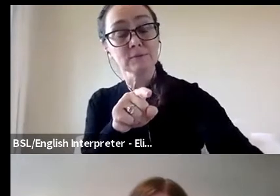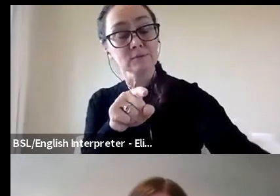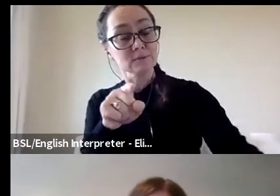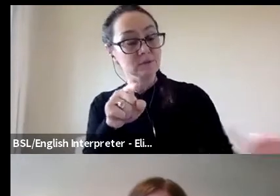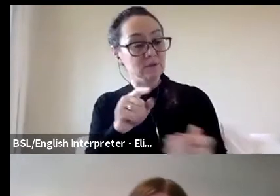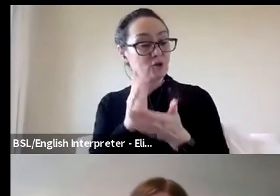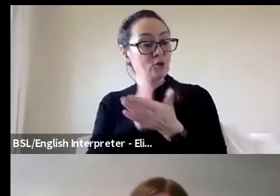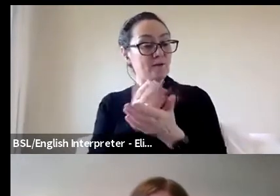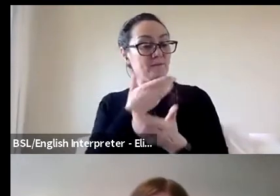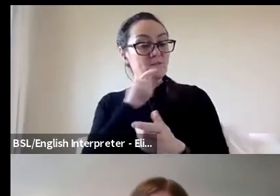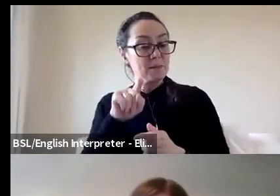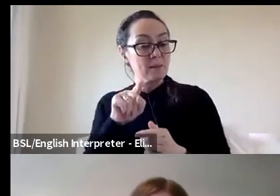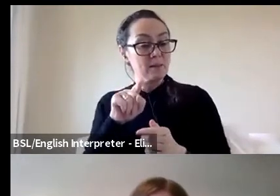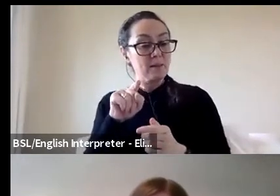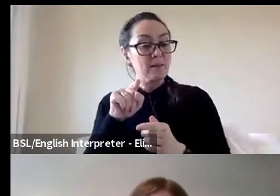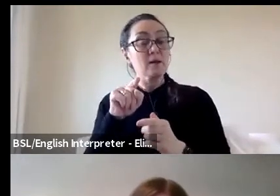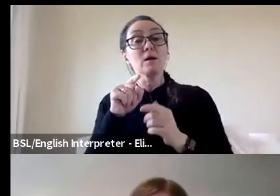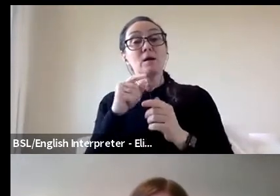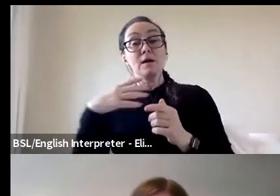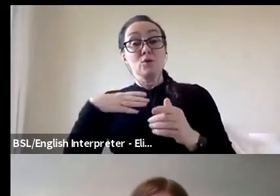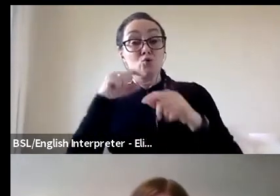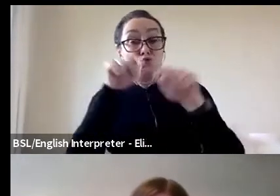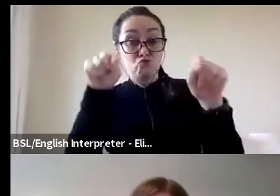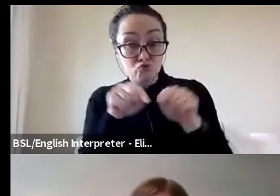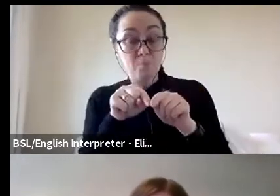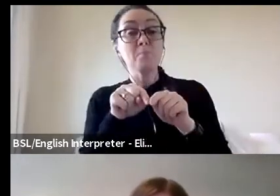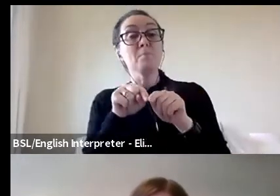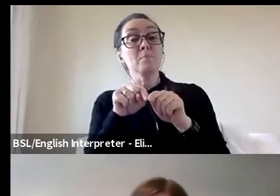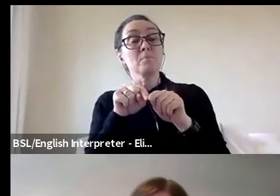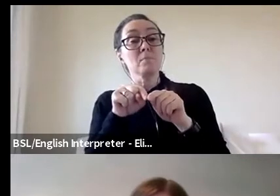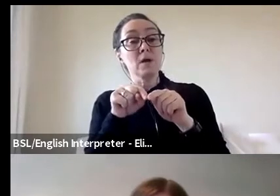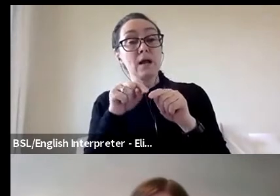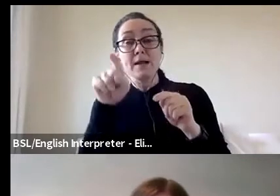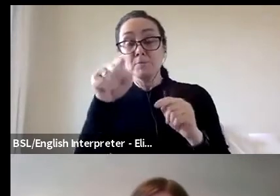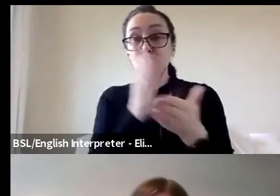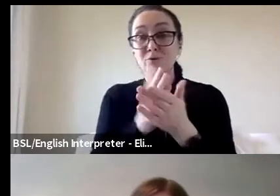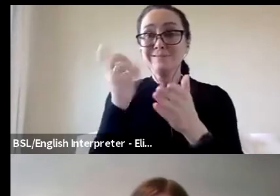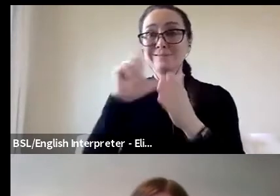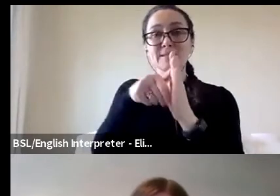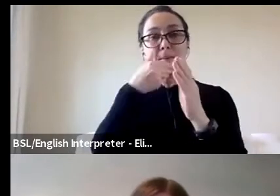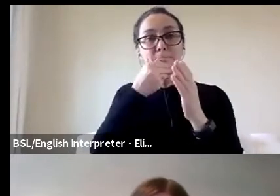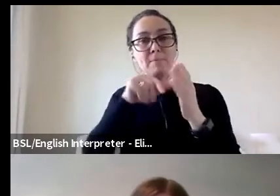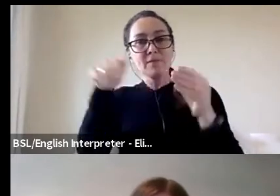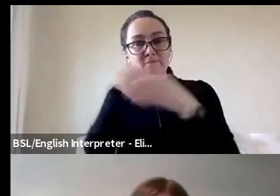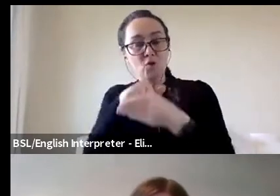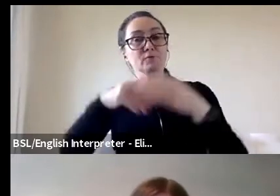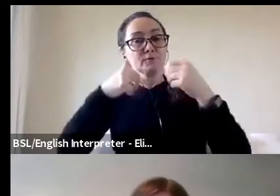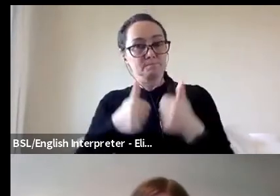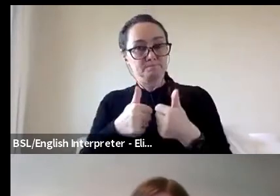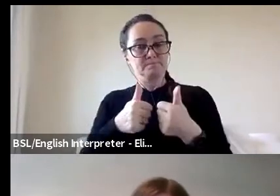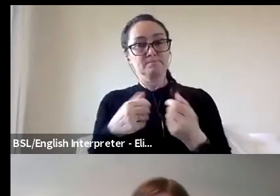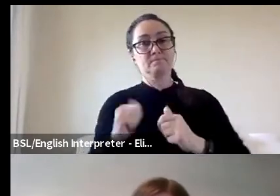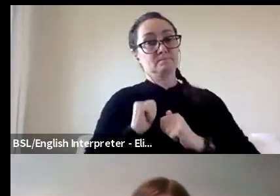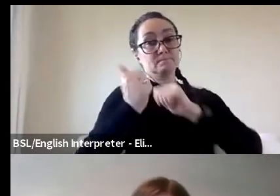can represent and recognise issues of inequality as they emerge. So you have to have disabled people elected to Parliament